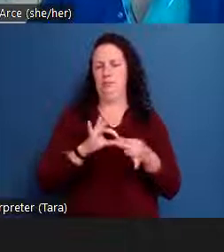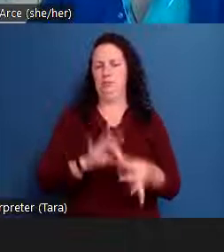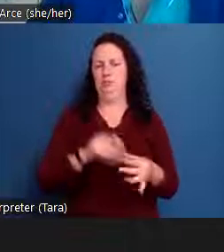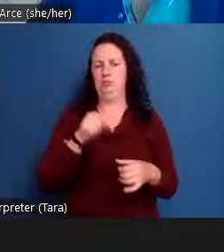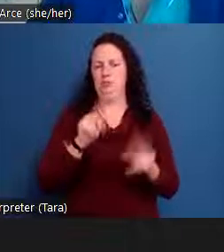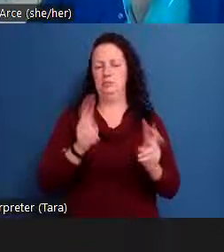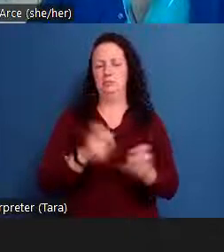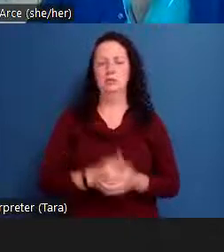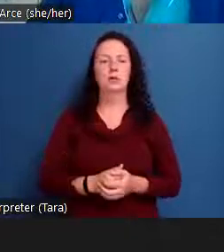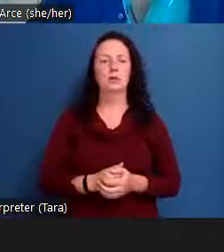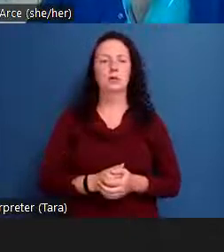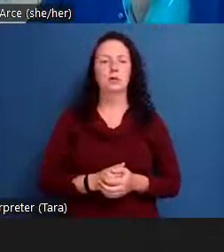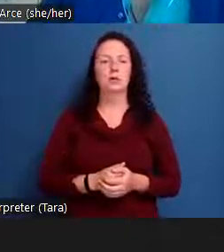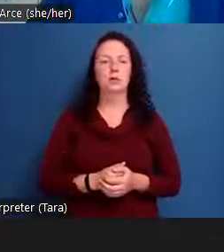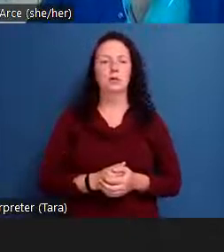in the previous